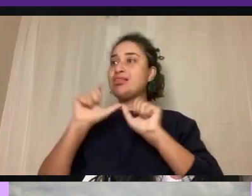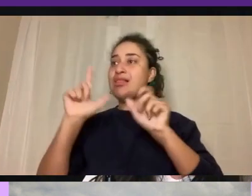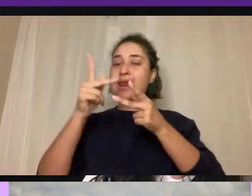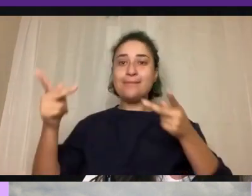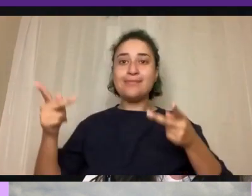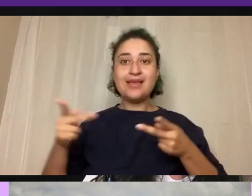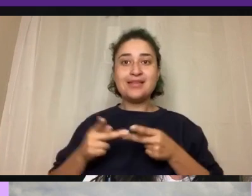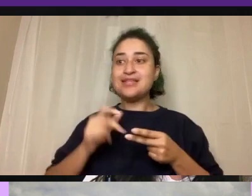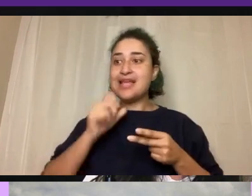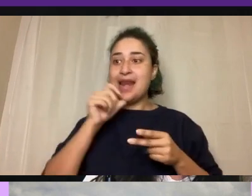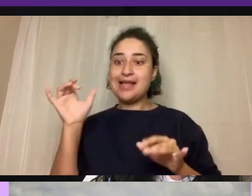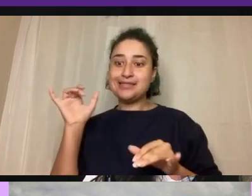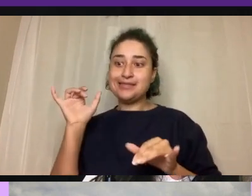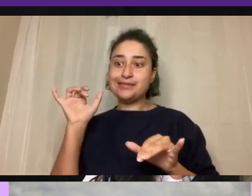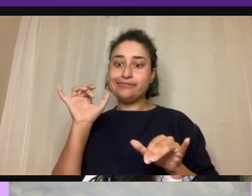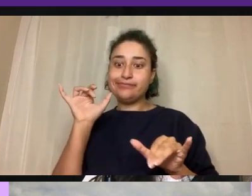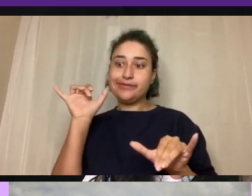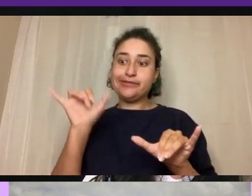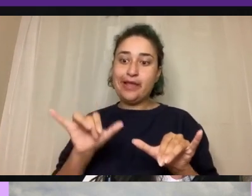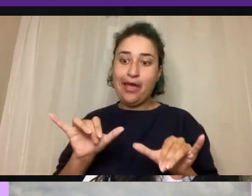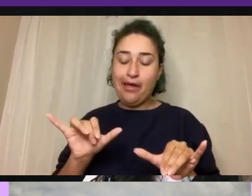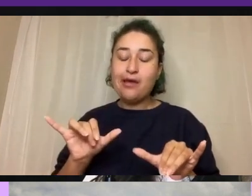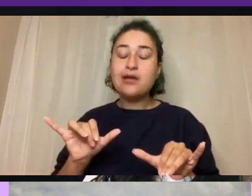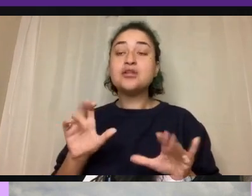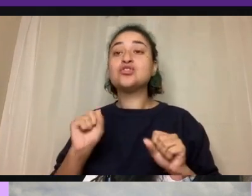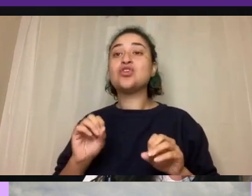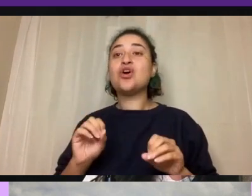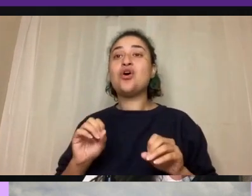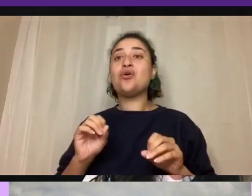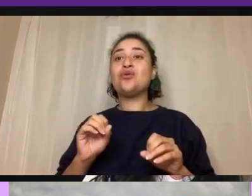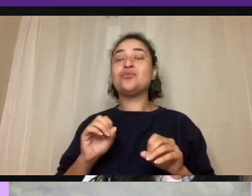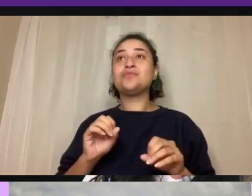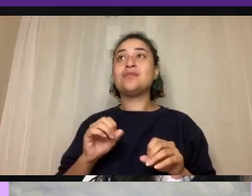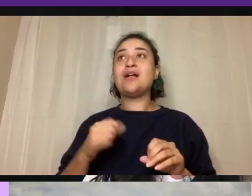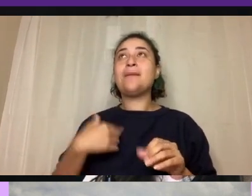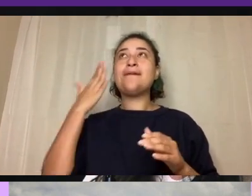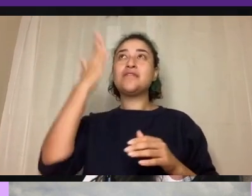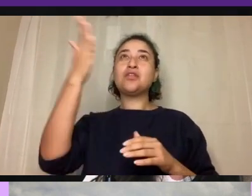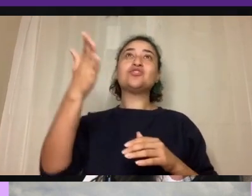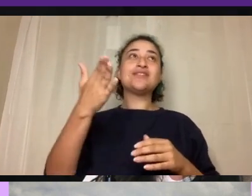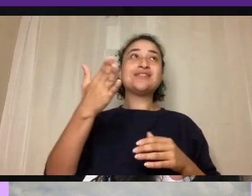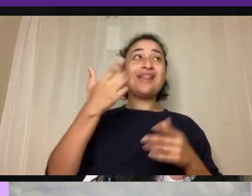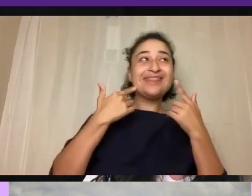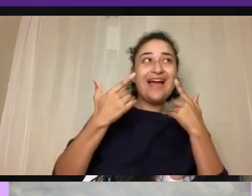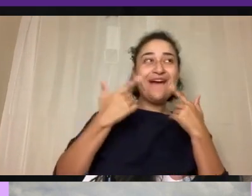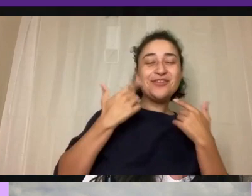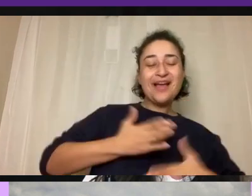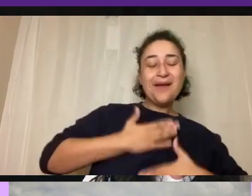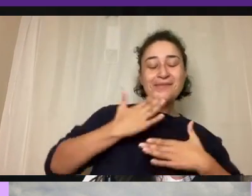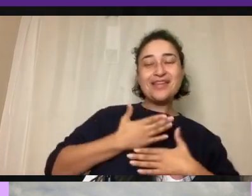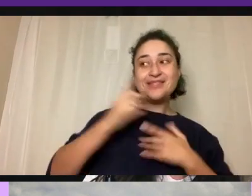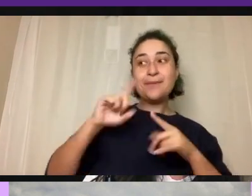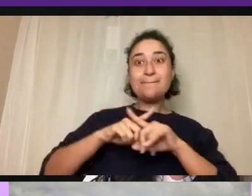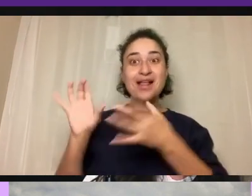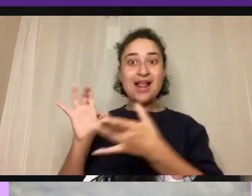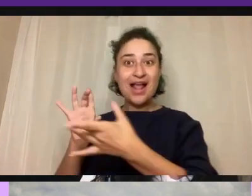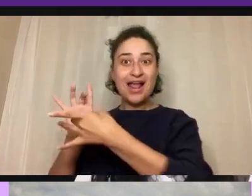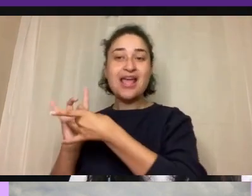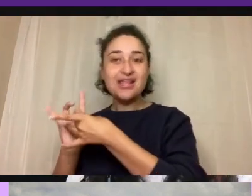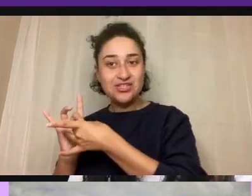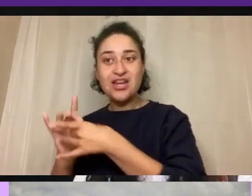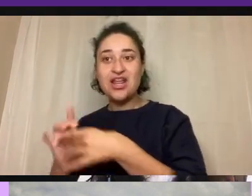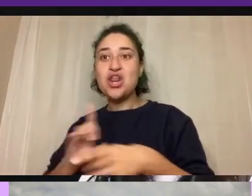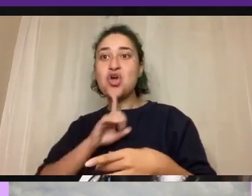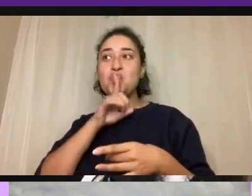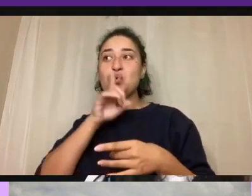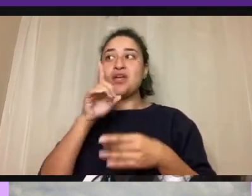think. So one, laughter, but also connecting in a real liquidy, fluid